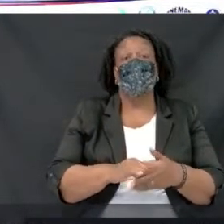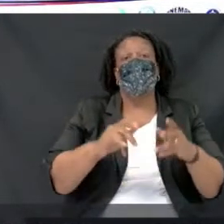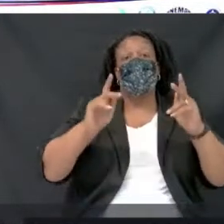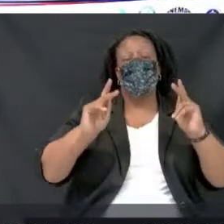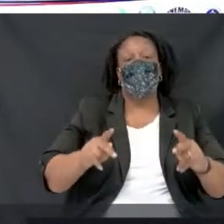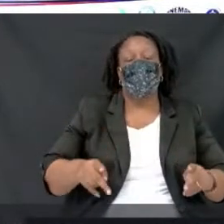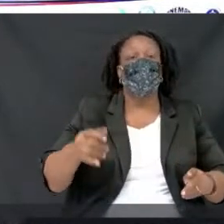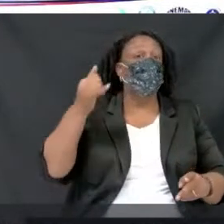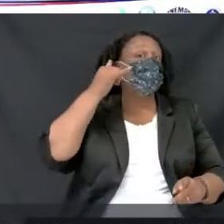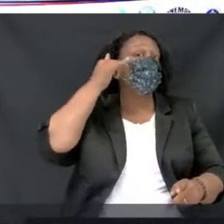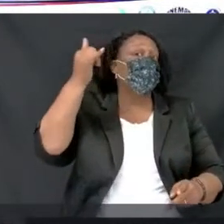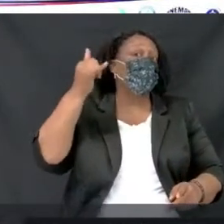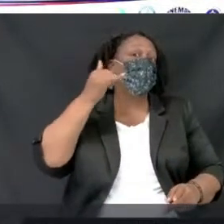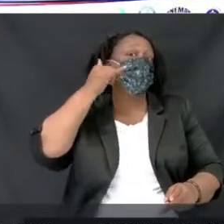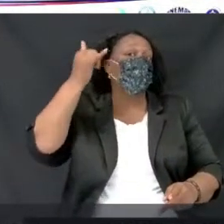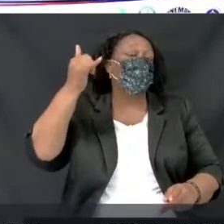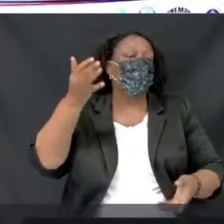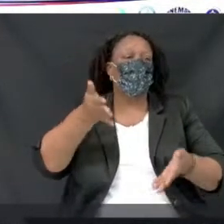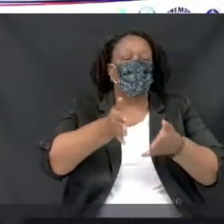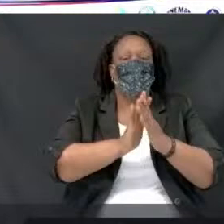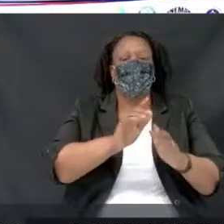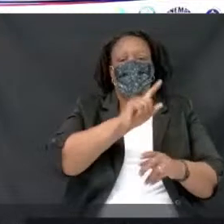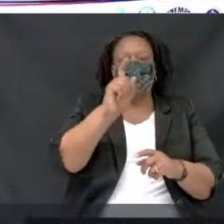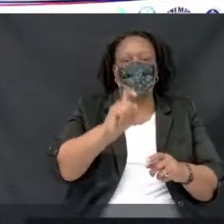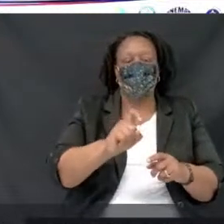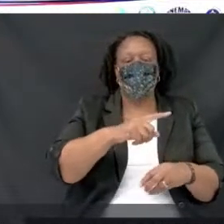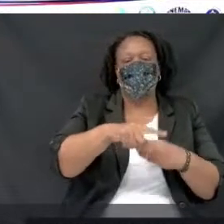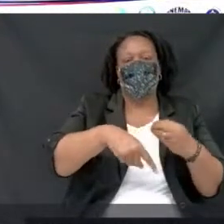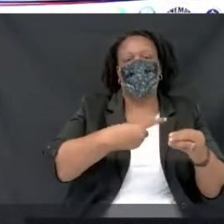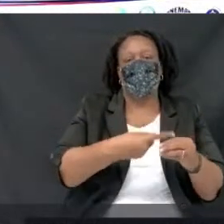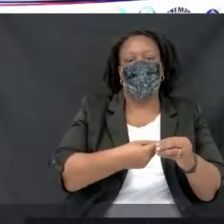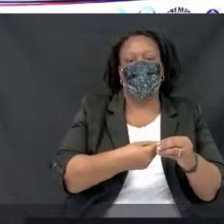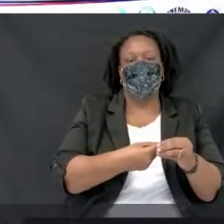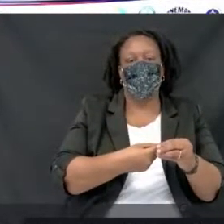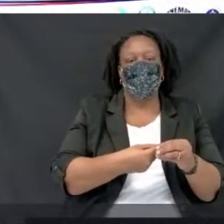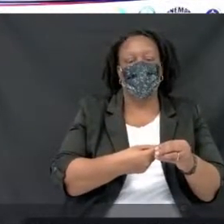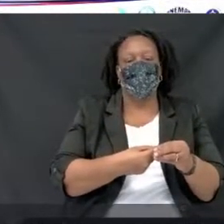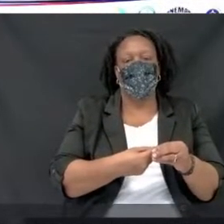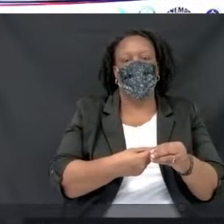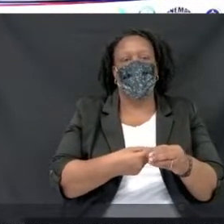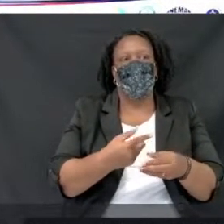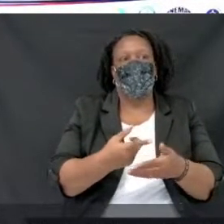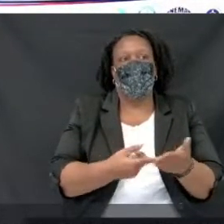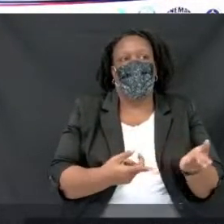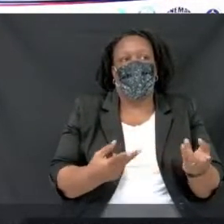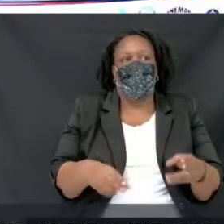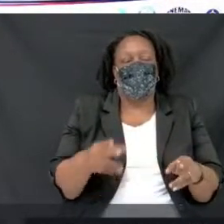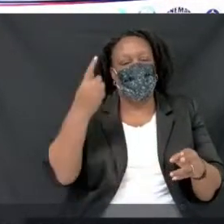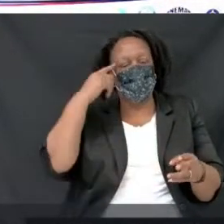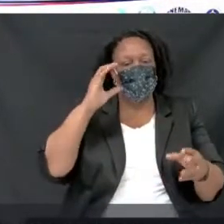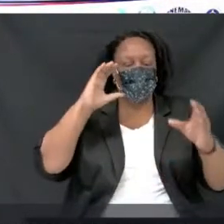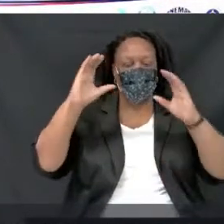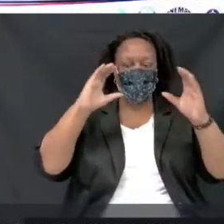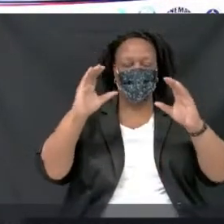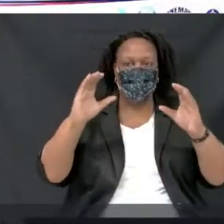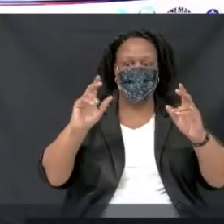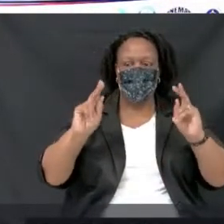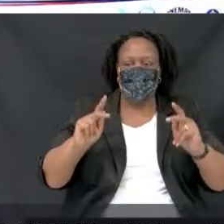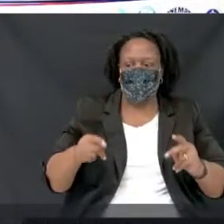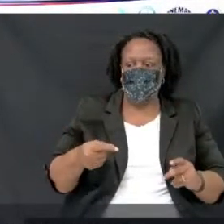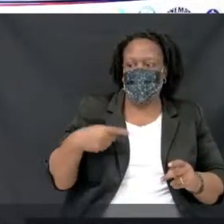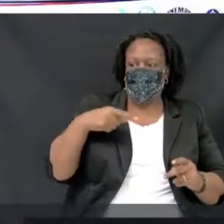carnival, and entertainment, and the task force impeding the progress of these sectors. There